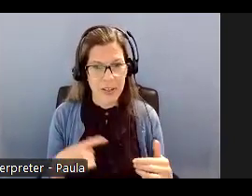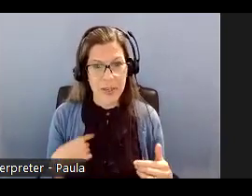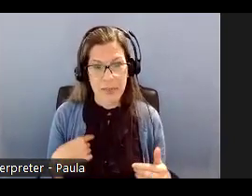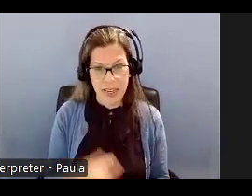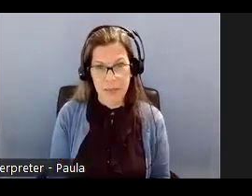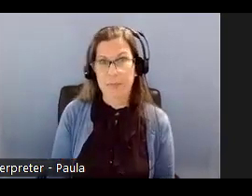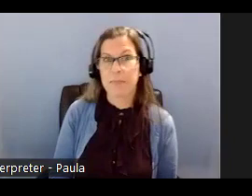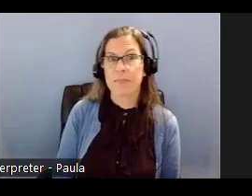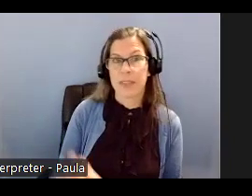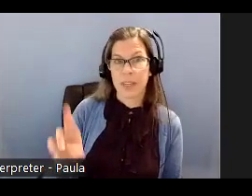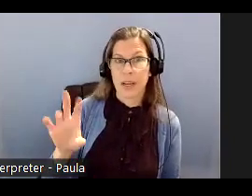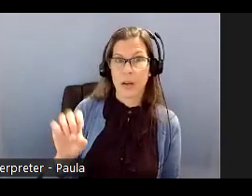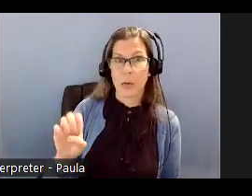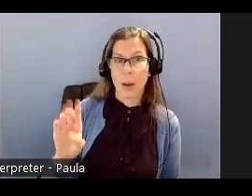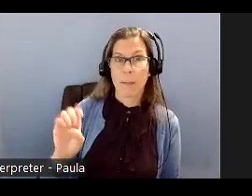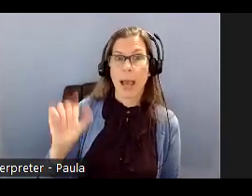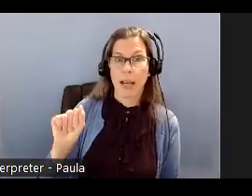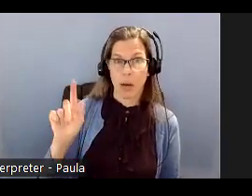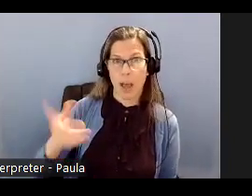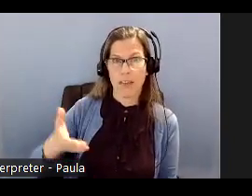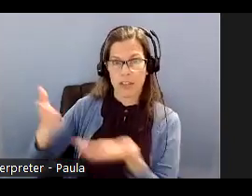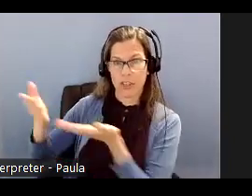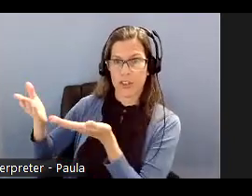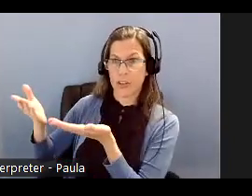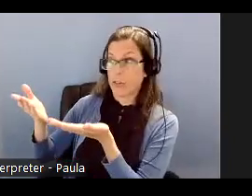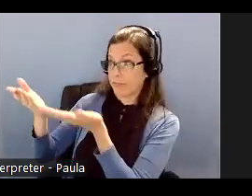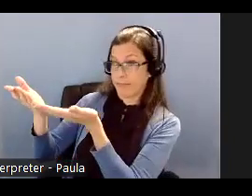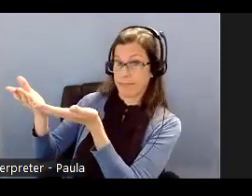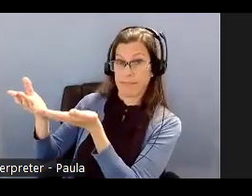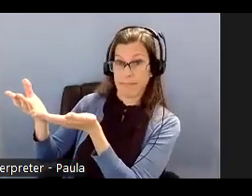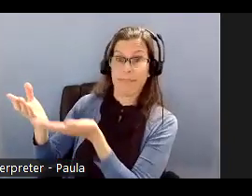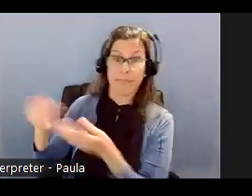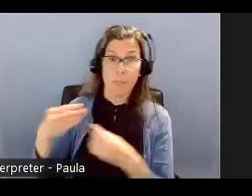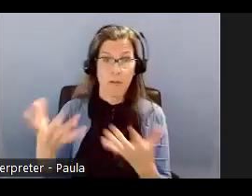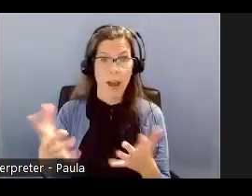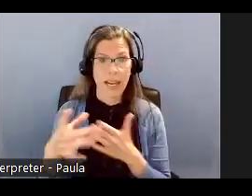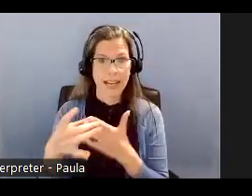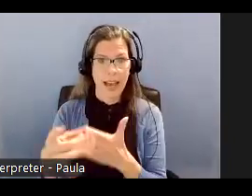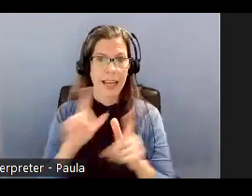Yeah, we'll have to take that one back and provide guidance later on. Okay, thank you. Yeah.